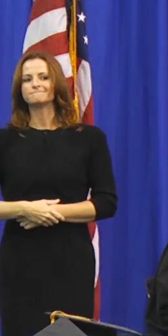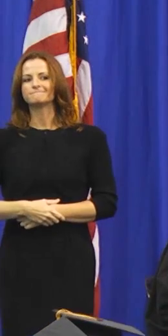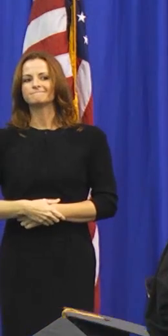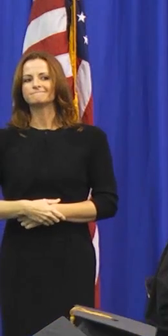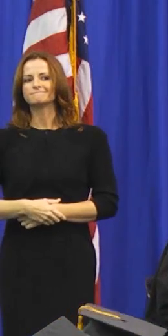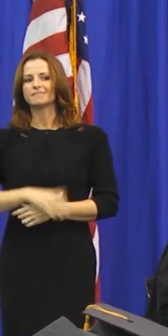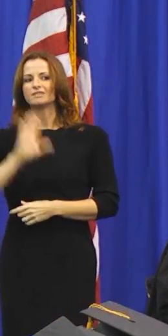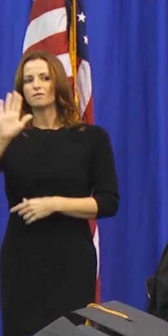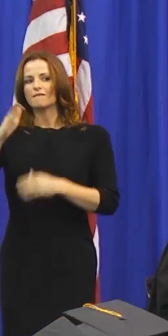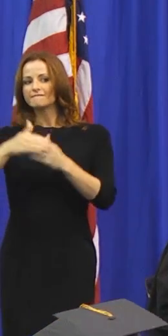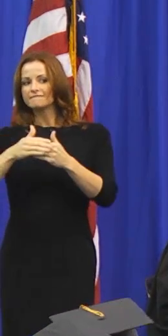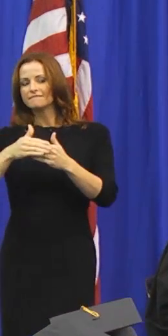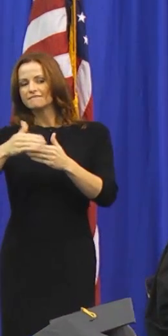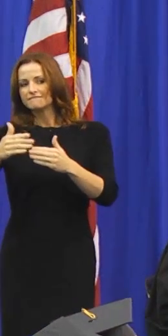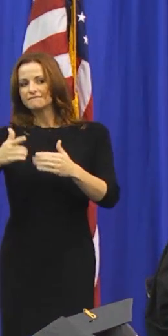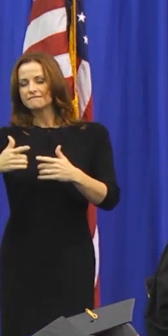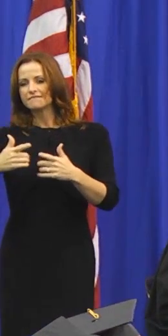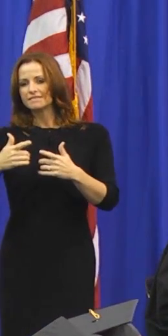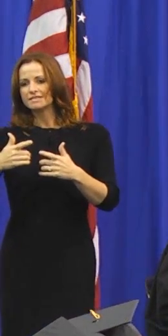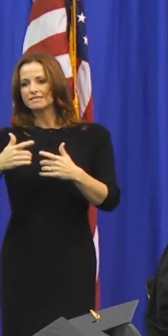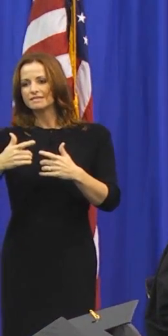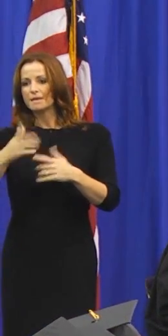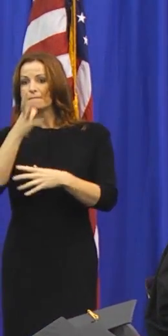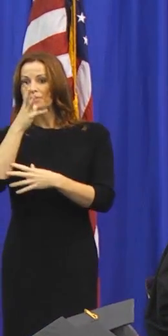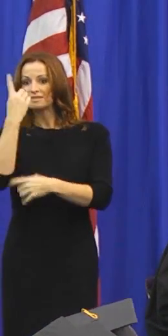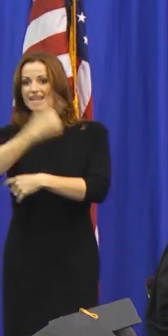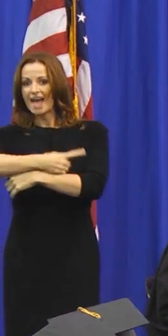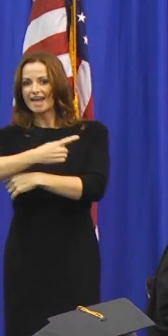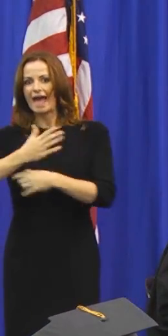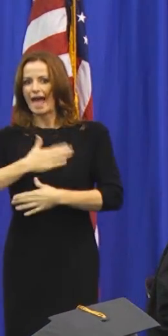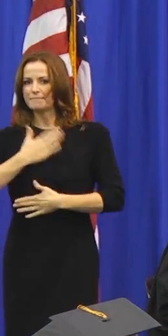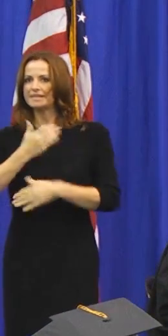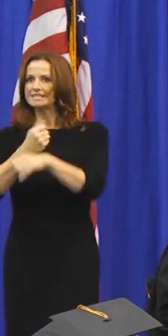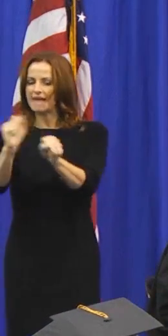happy and safe Mother's